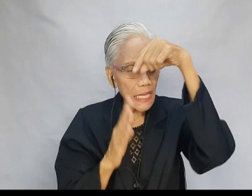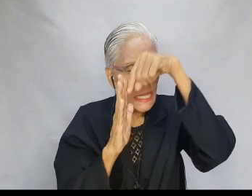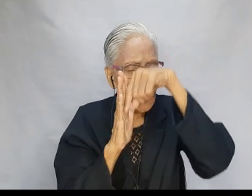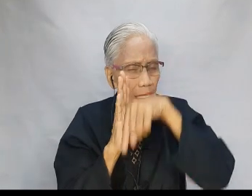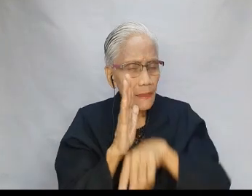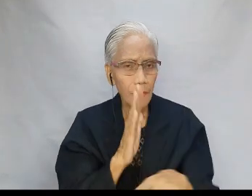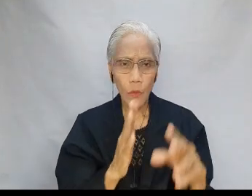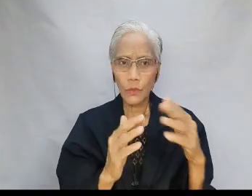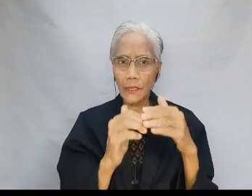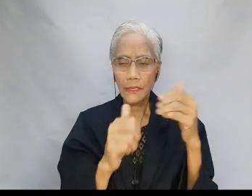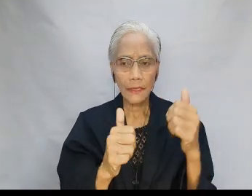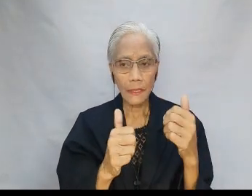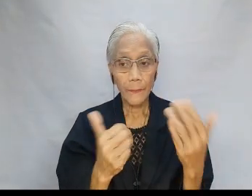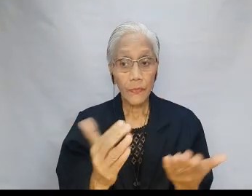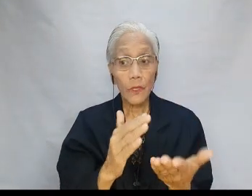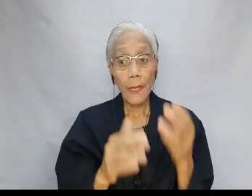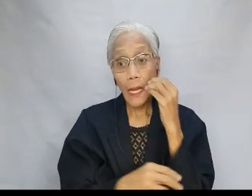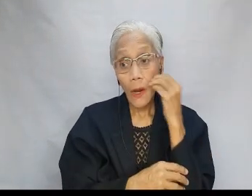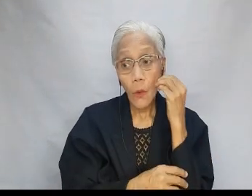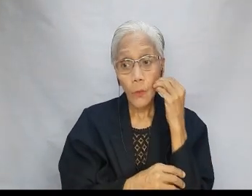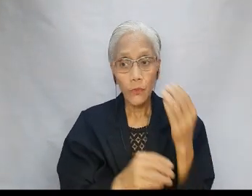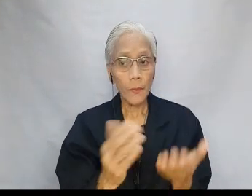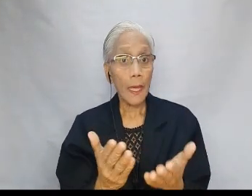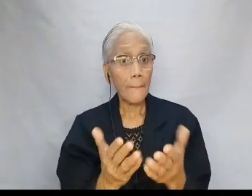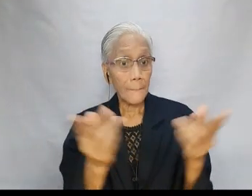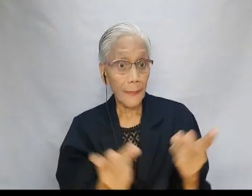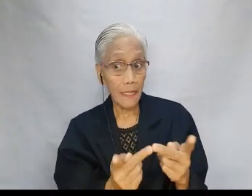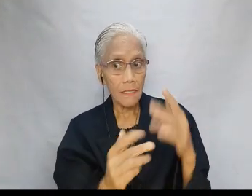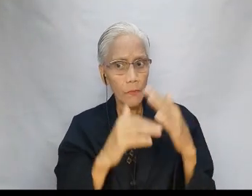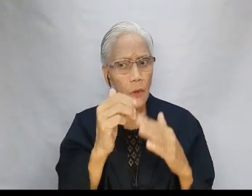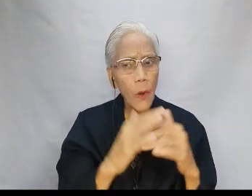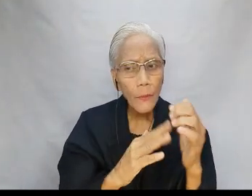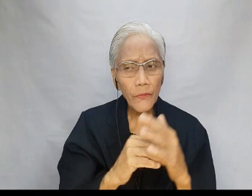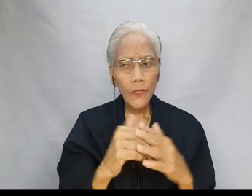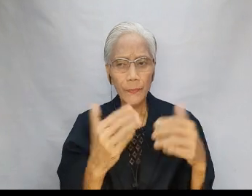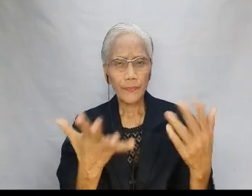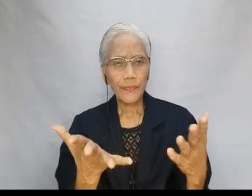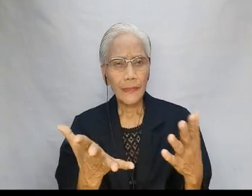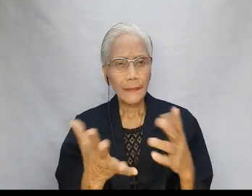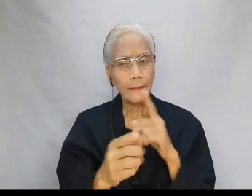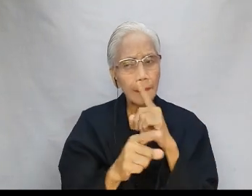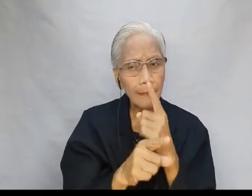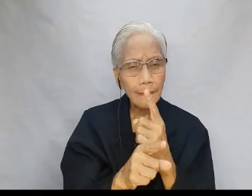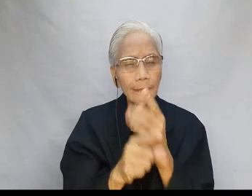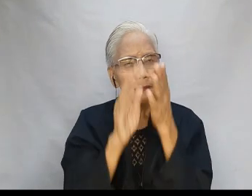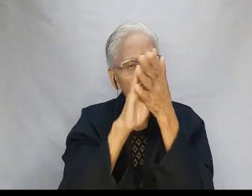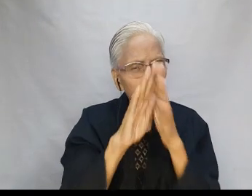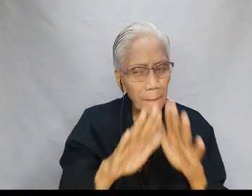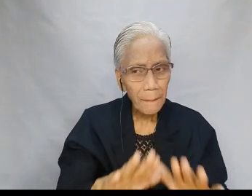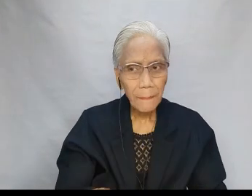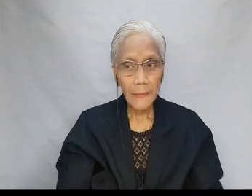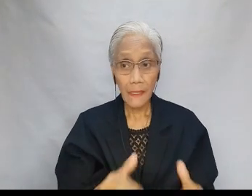desire for our home to be a place of comfort, consolation, serenity, and peace.